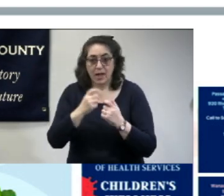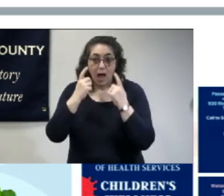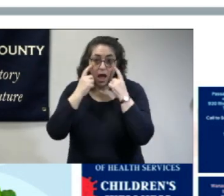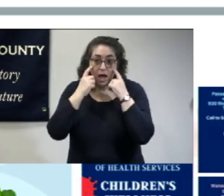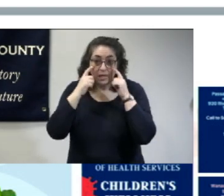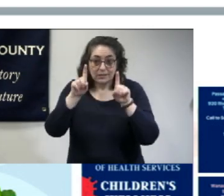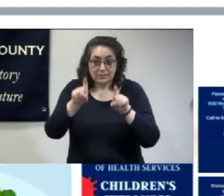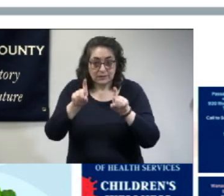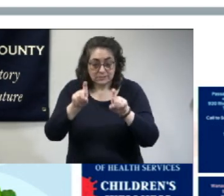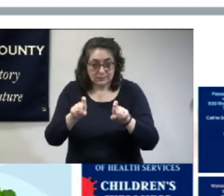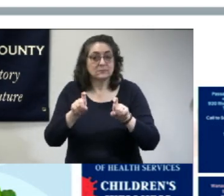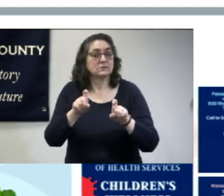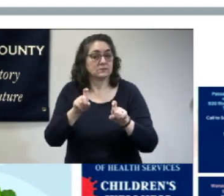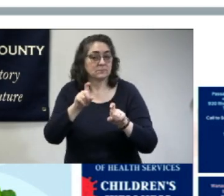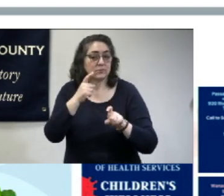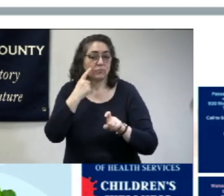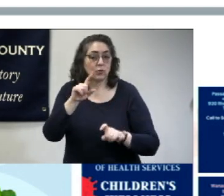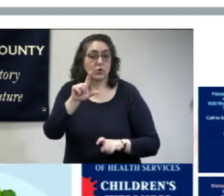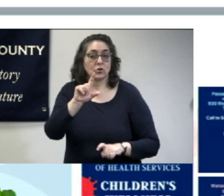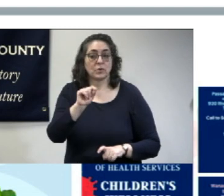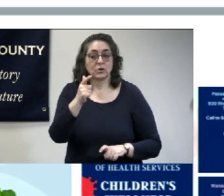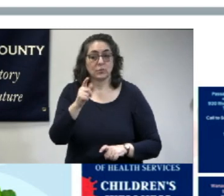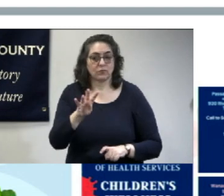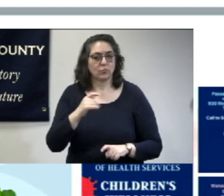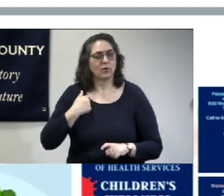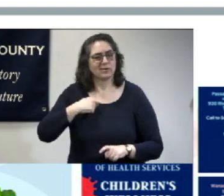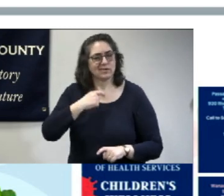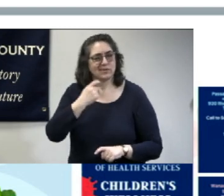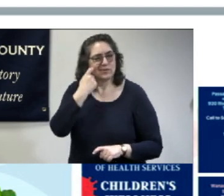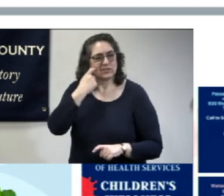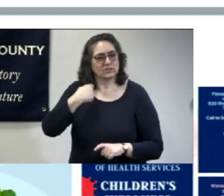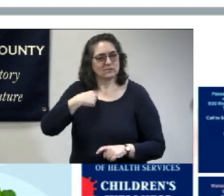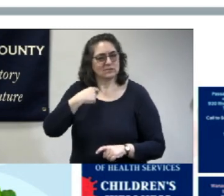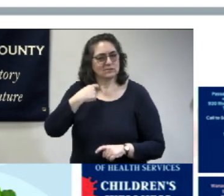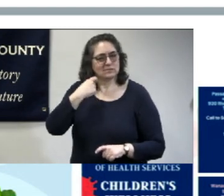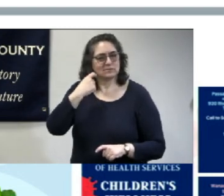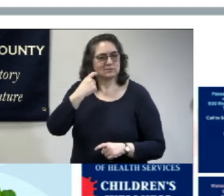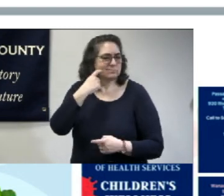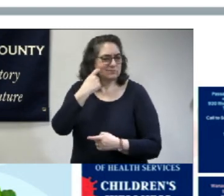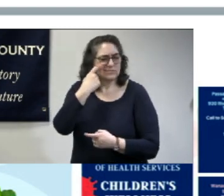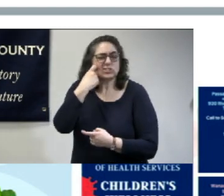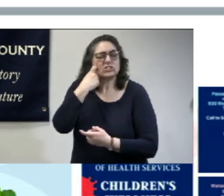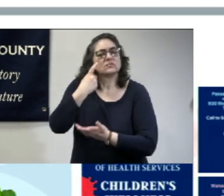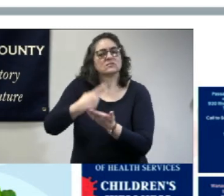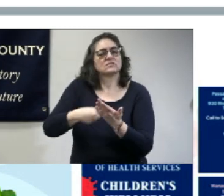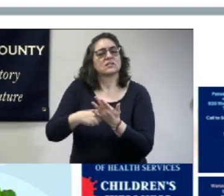we just discussed with the Commission for the Blind to expand the program. So we're actually going to have